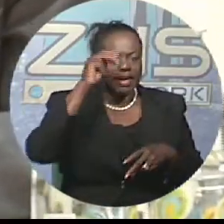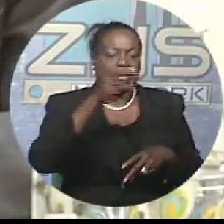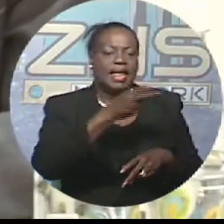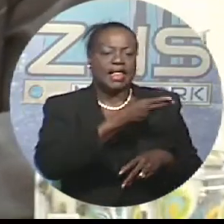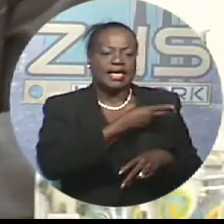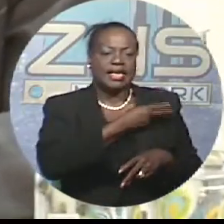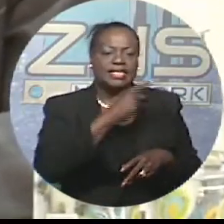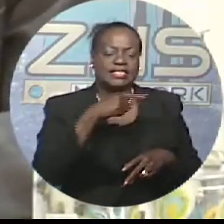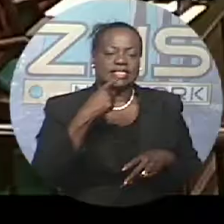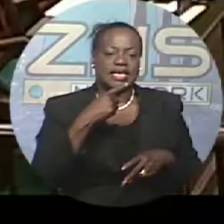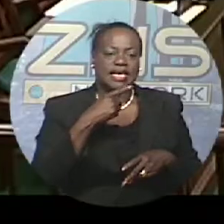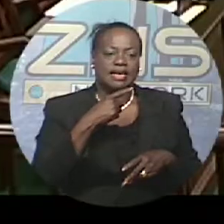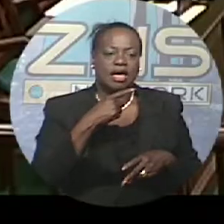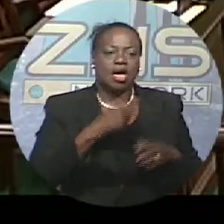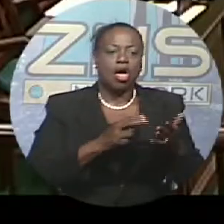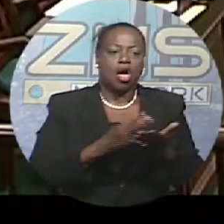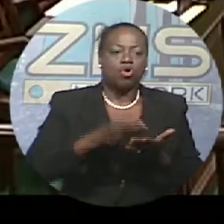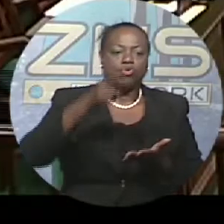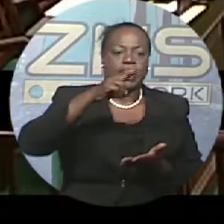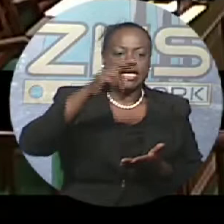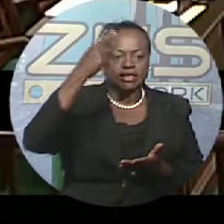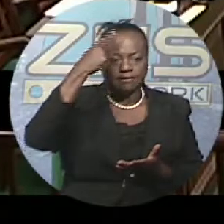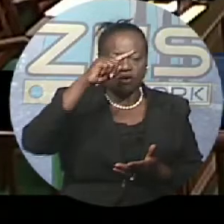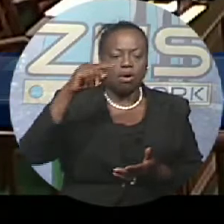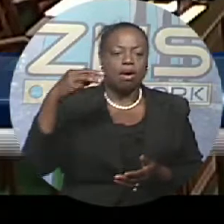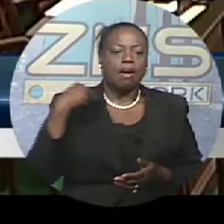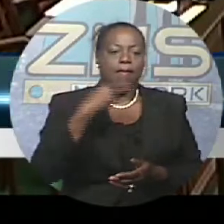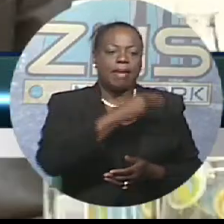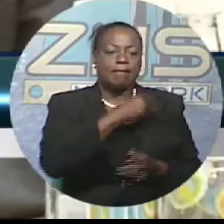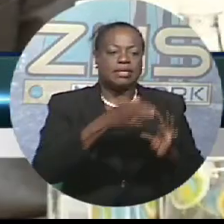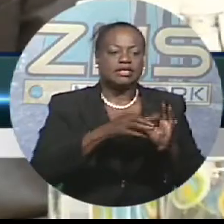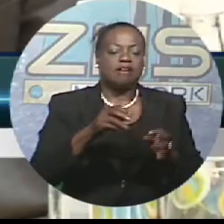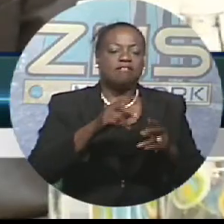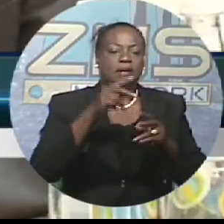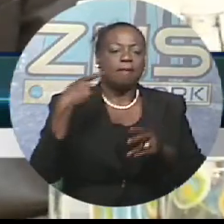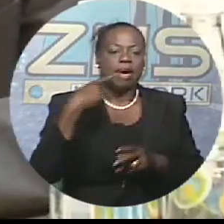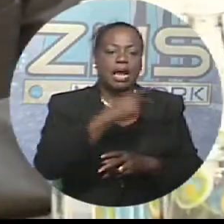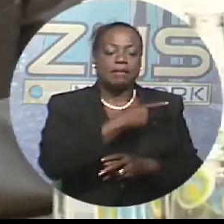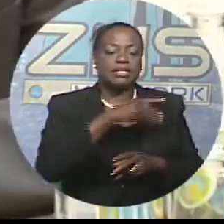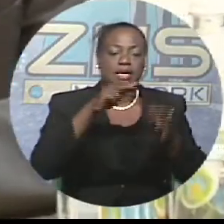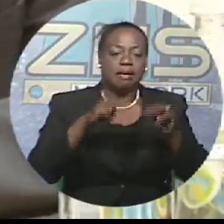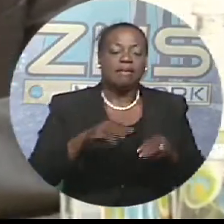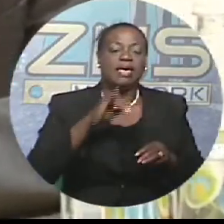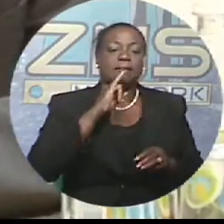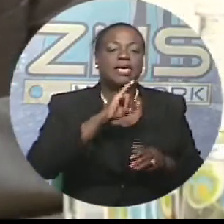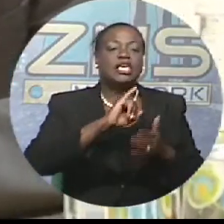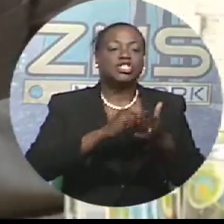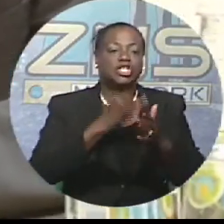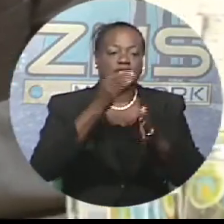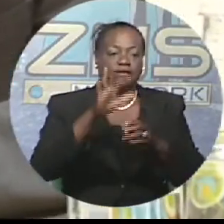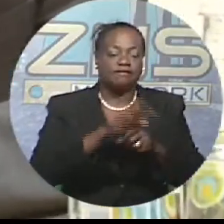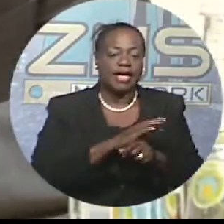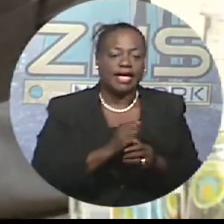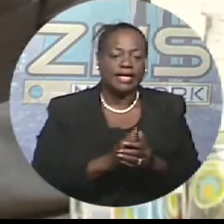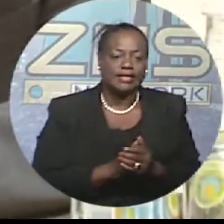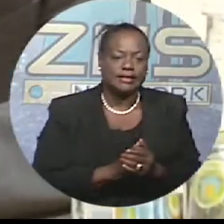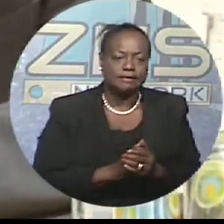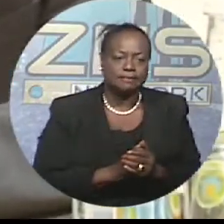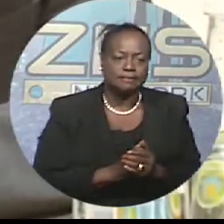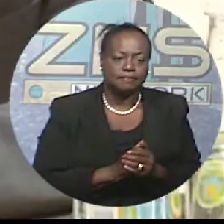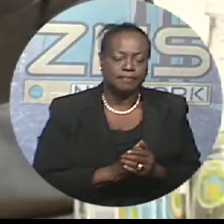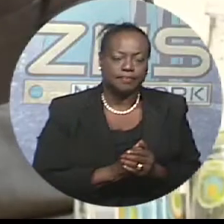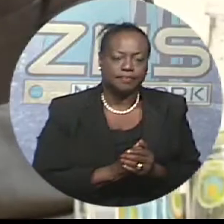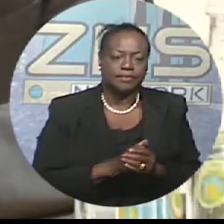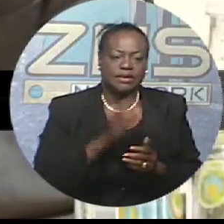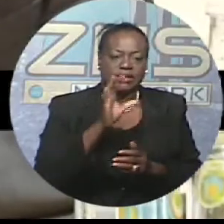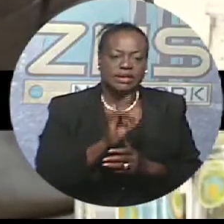Halkitis says a raise for members of Parliament might be justified. For example, on average, you can pay in rent anywhere from